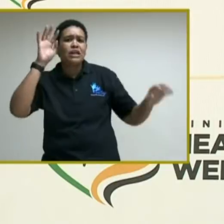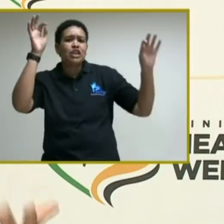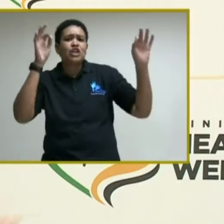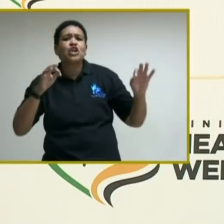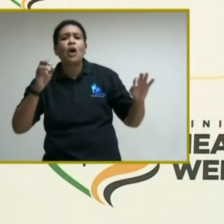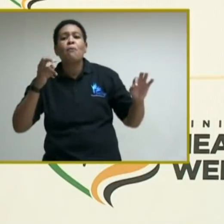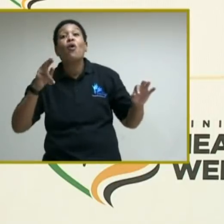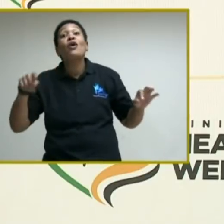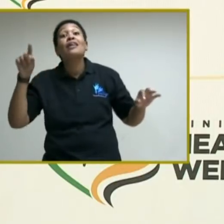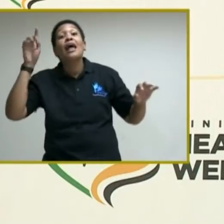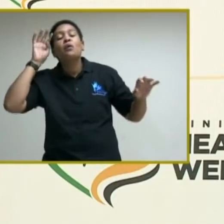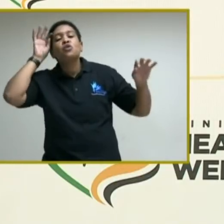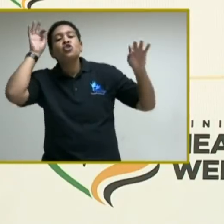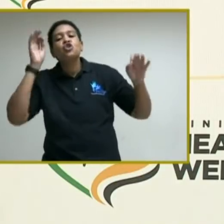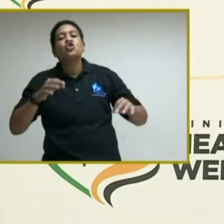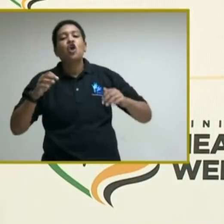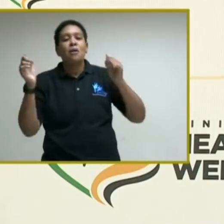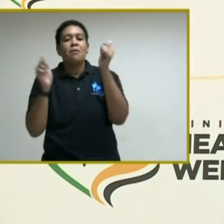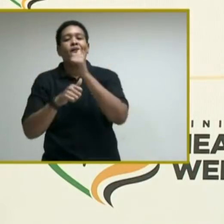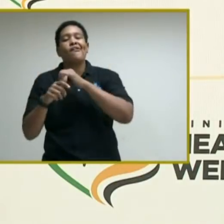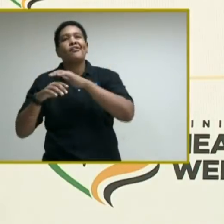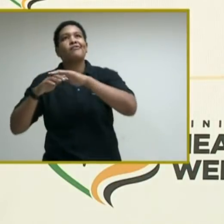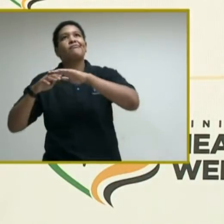they will determine, under the